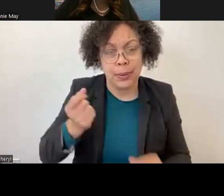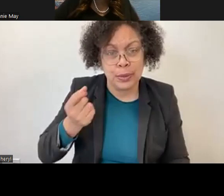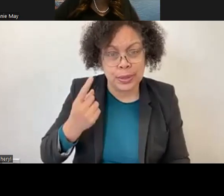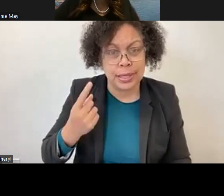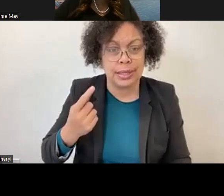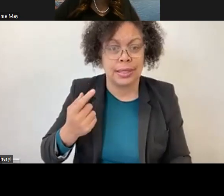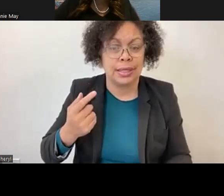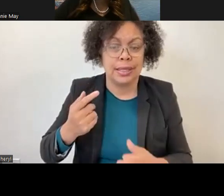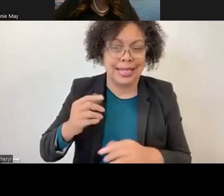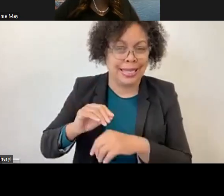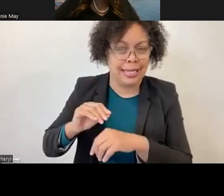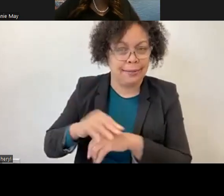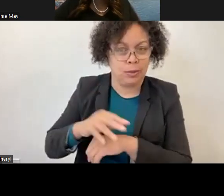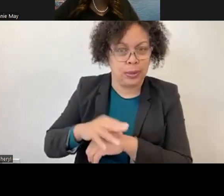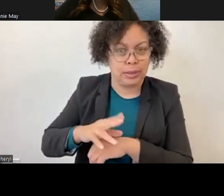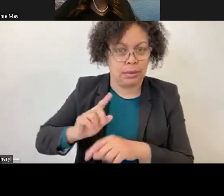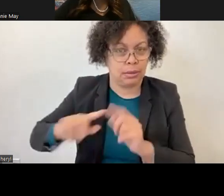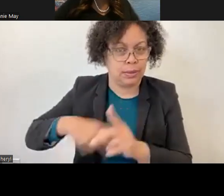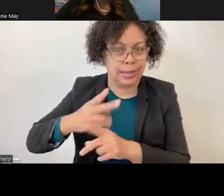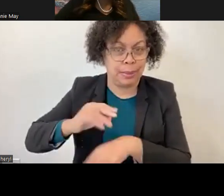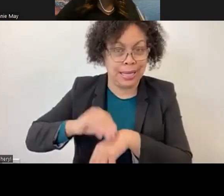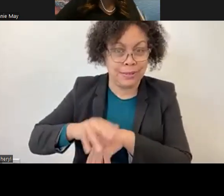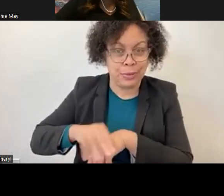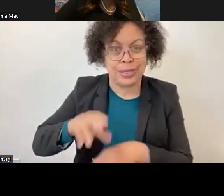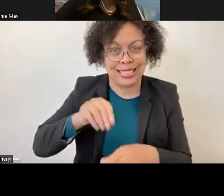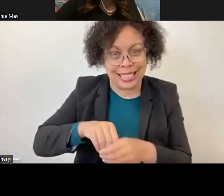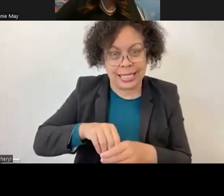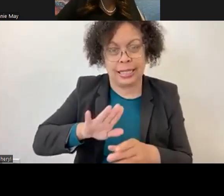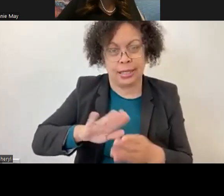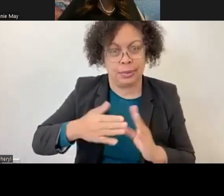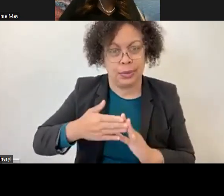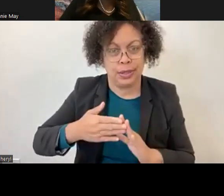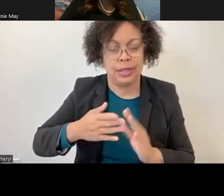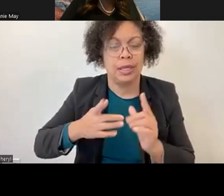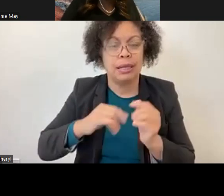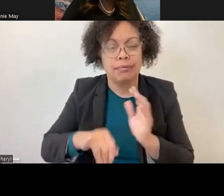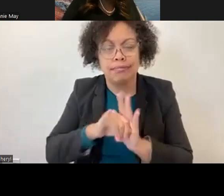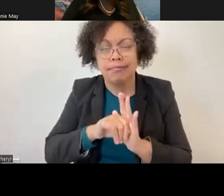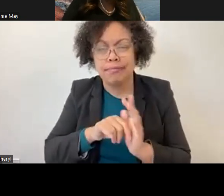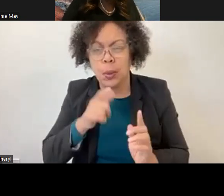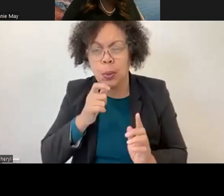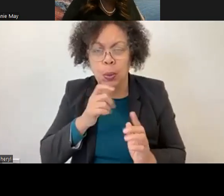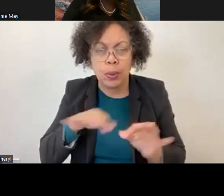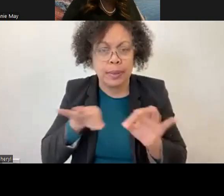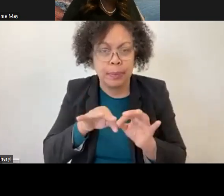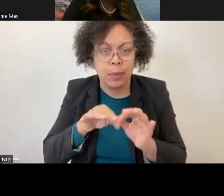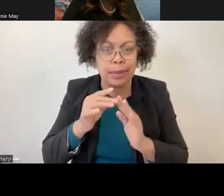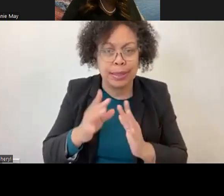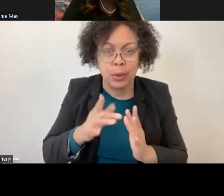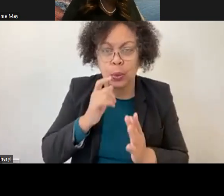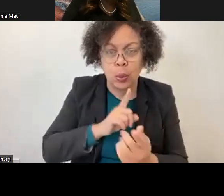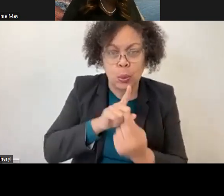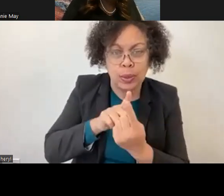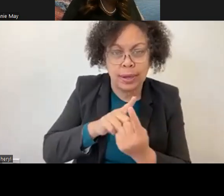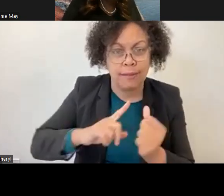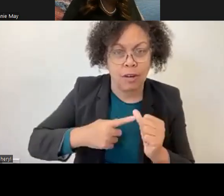of influence are within a certain community, and identifying the people that they should talk to first is often a good strategy.